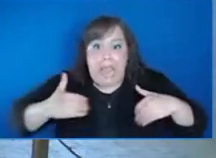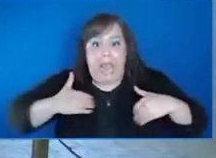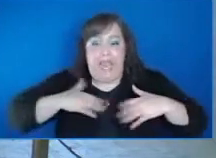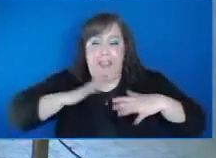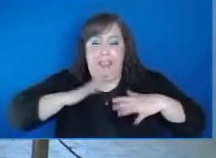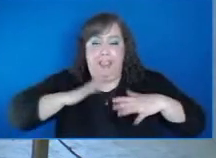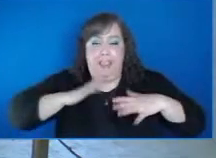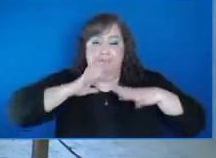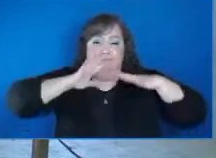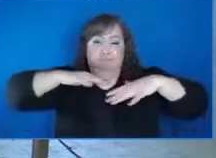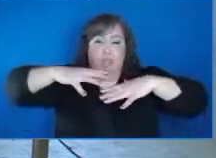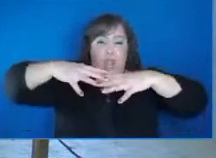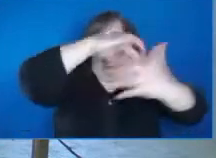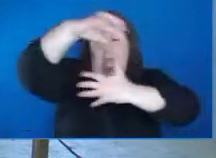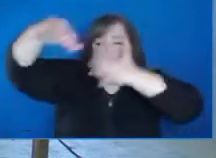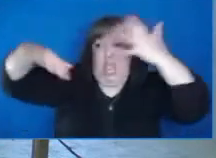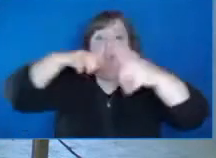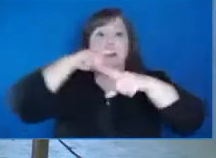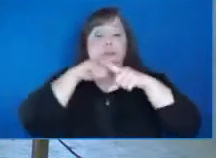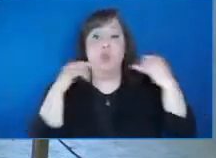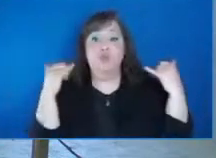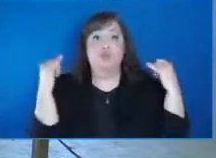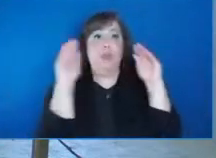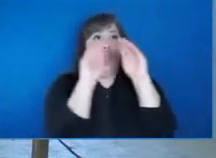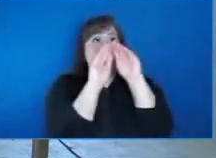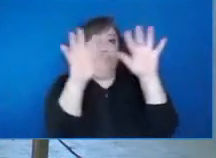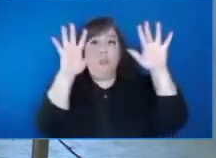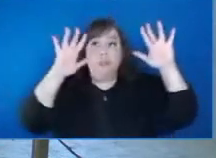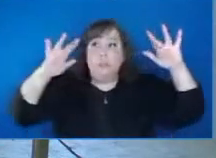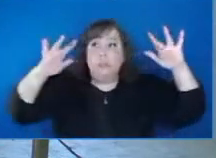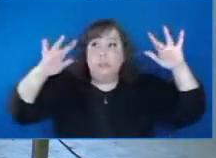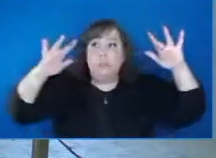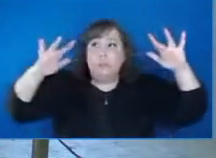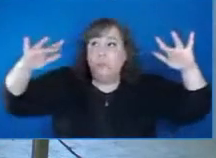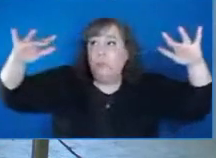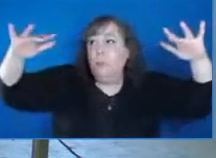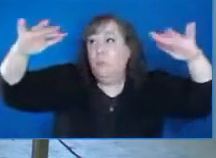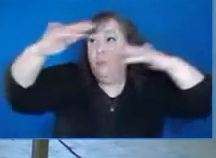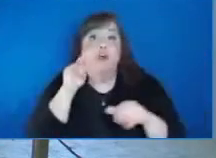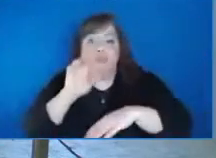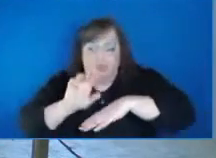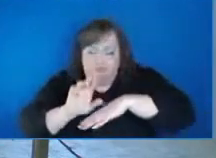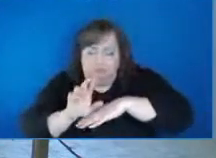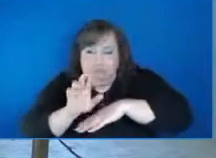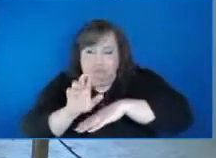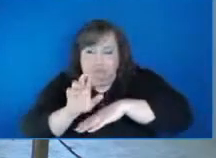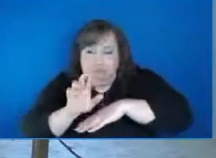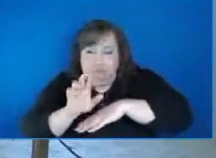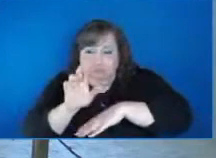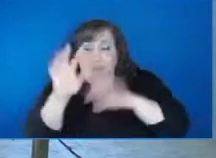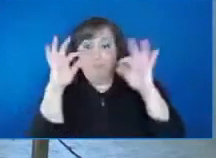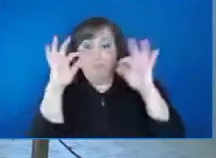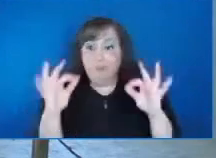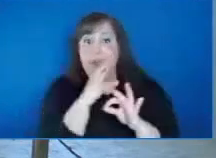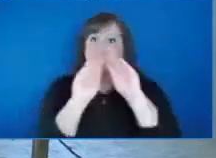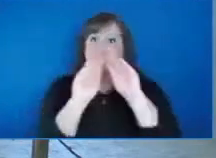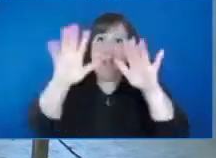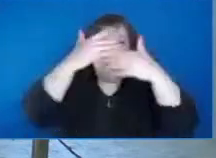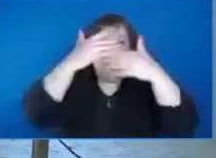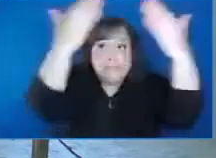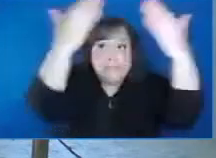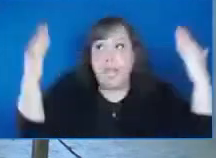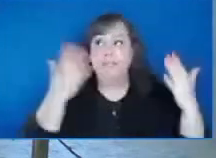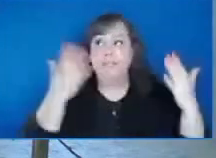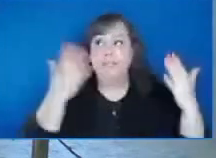and let's hope for a good liftoff, but also clear skies and good visibility. Exactly. Okay, so this show is all